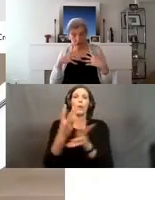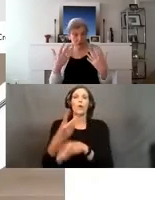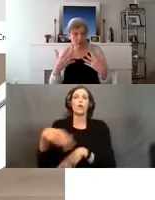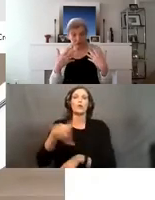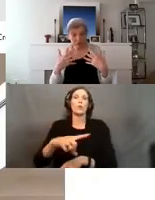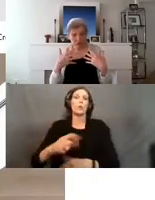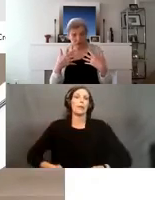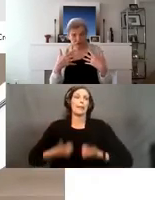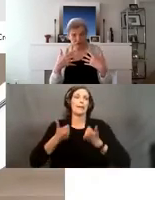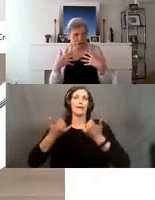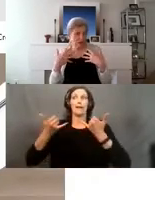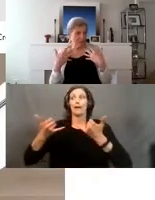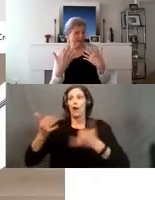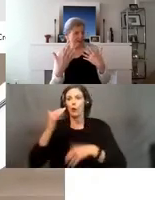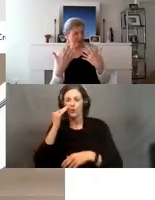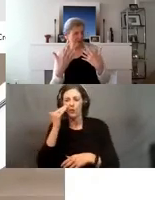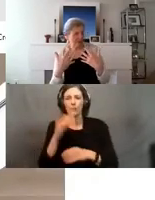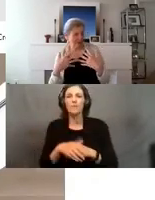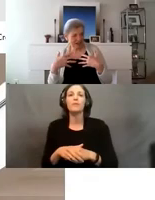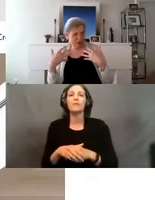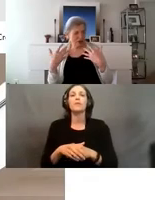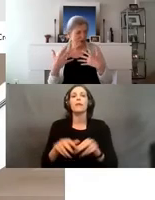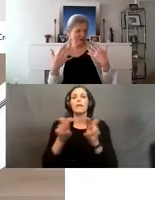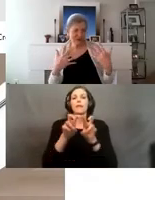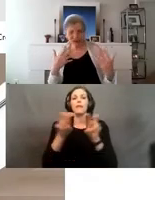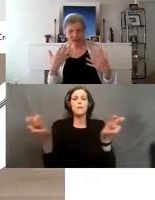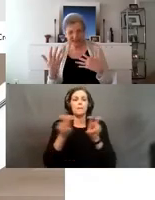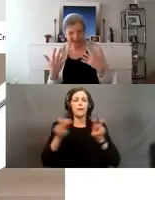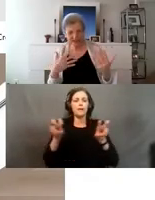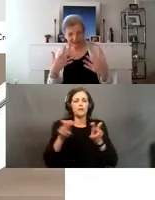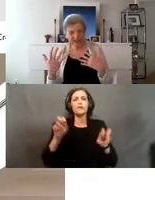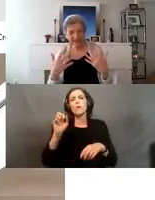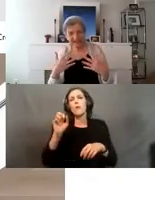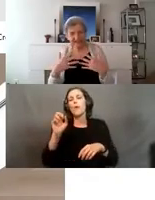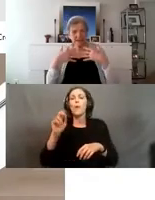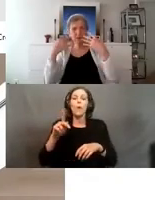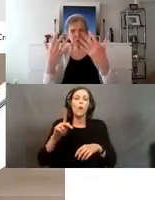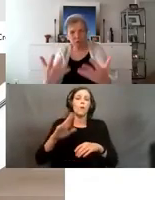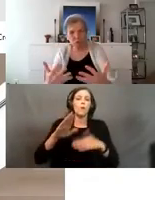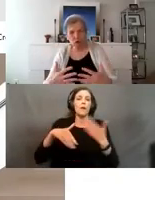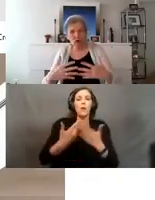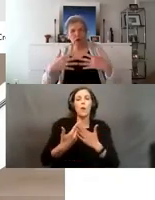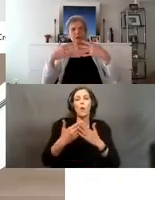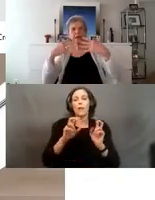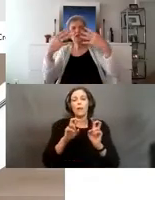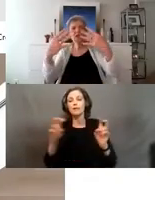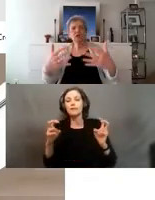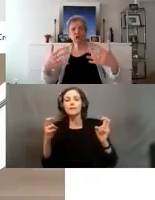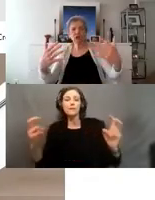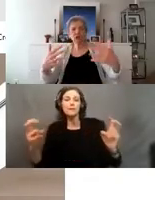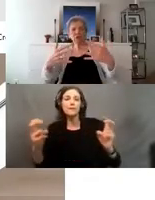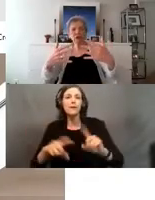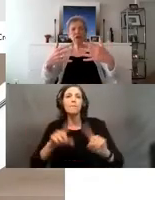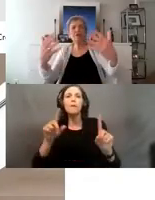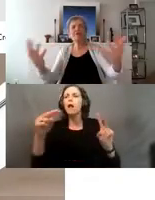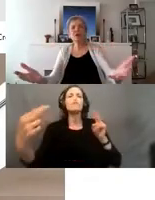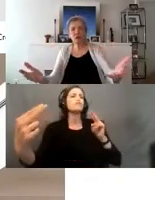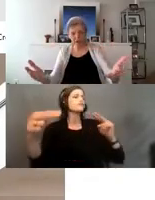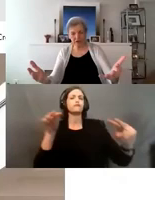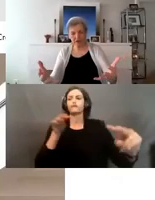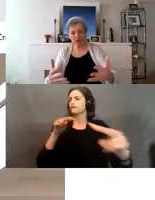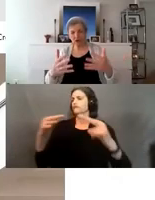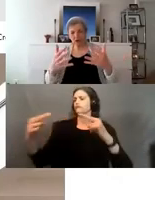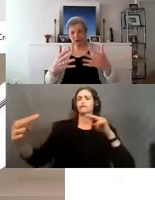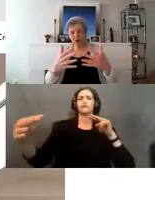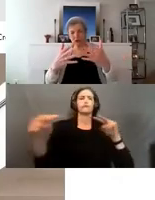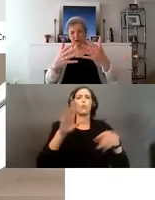This will be a much more, the bench is kind of, oh, we can all sit down at tables, but we're all, look, we're all viewing